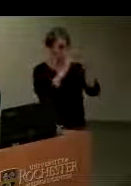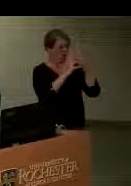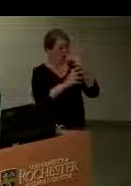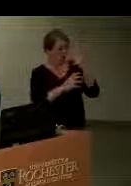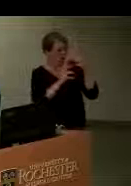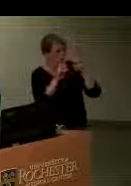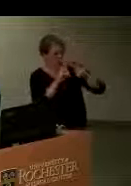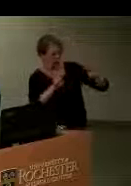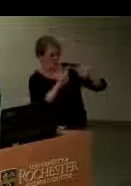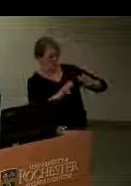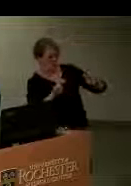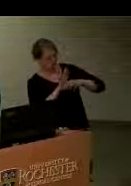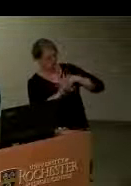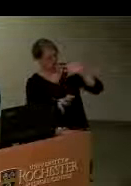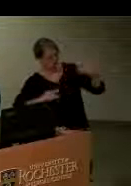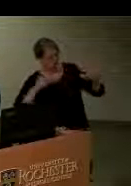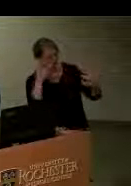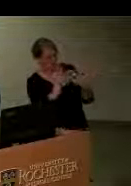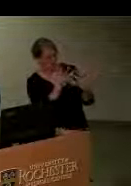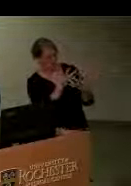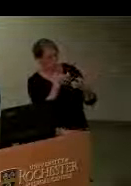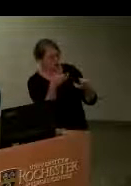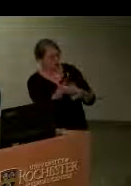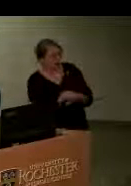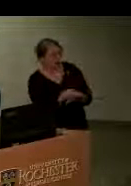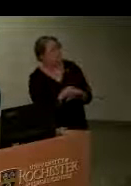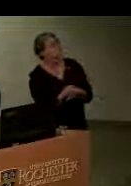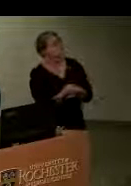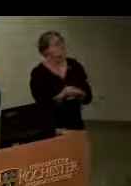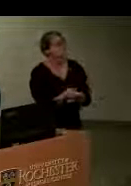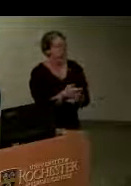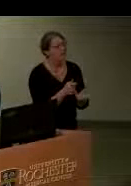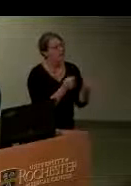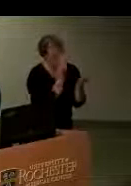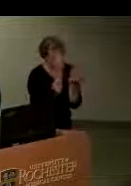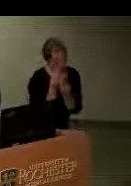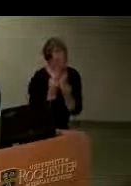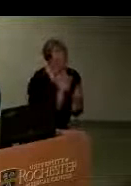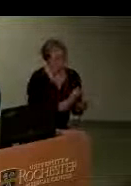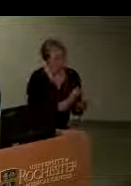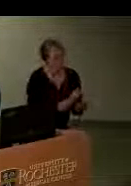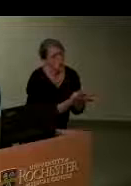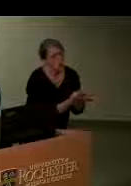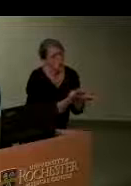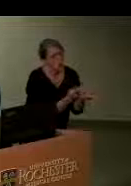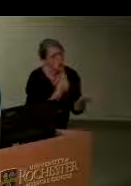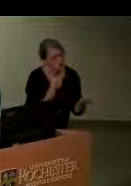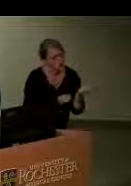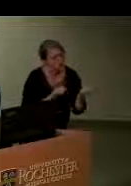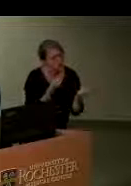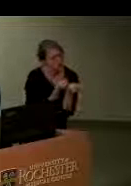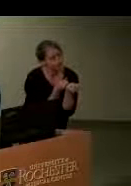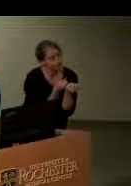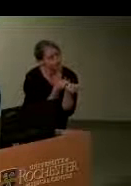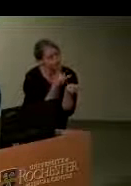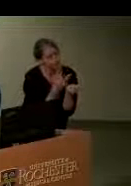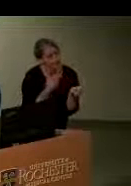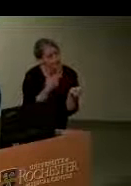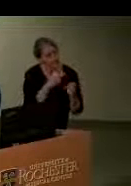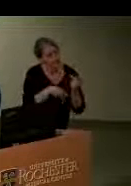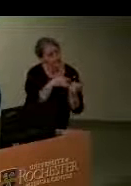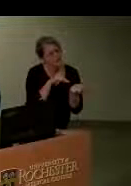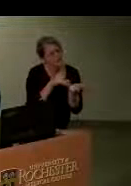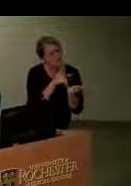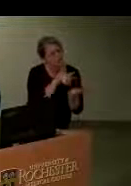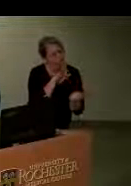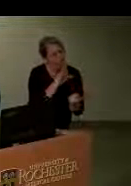understand that if you want patients to trust you, you have to let them know by being the kind of doctor they're looking for at that